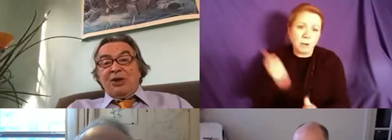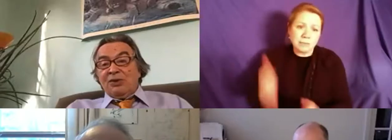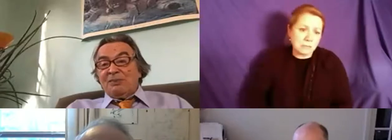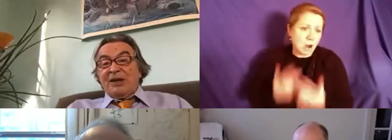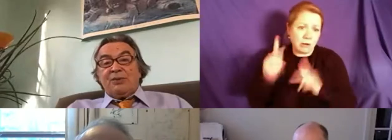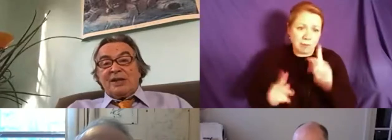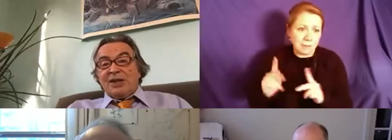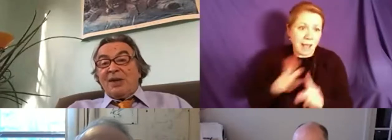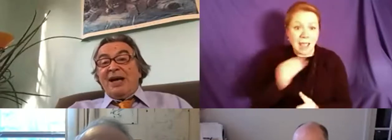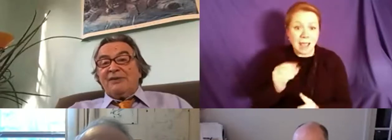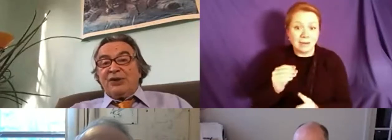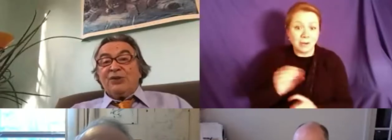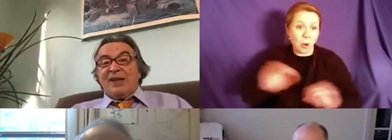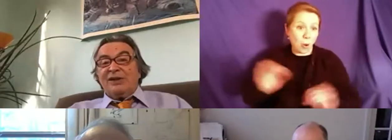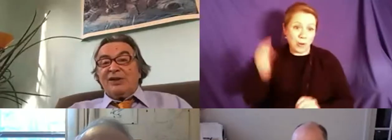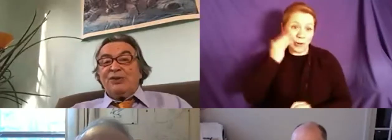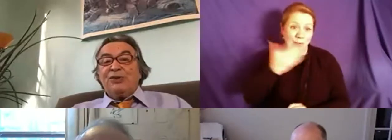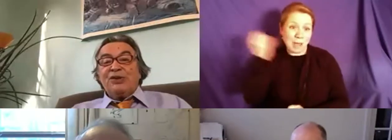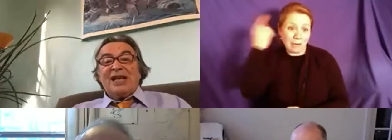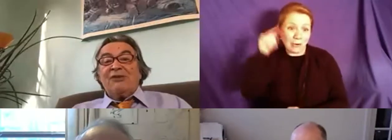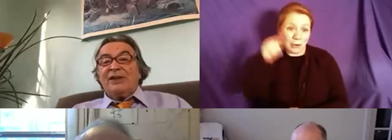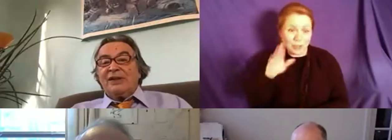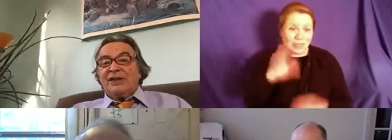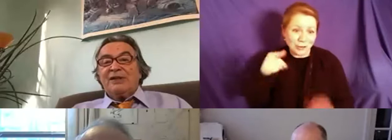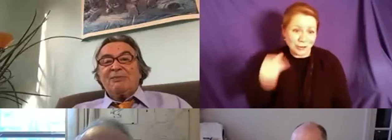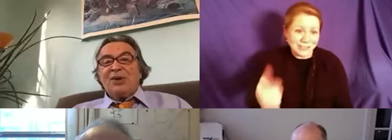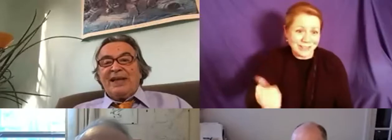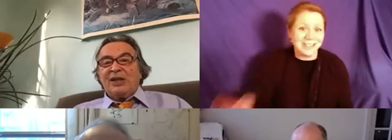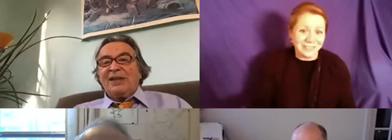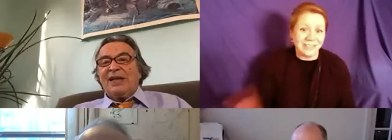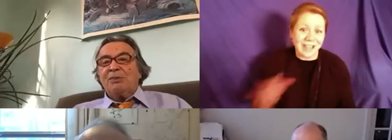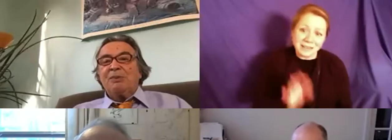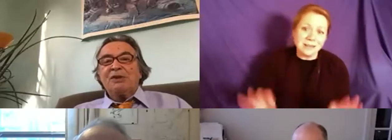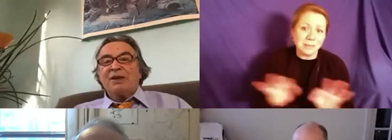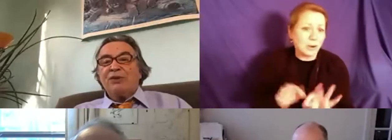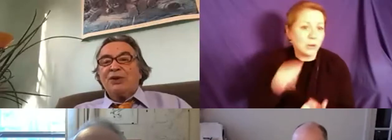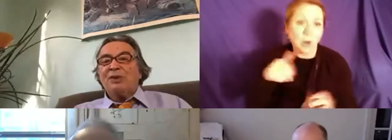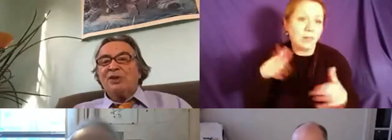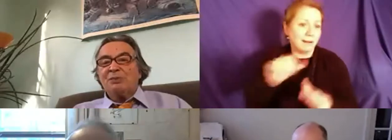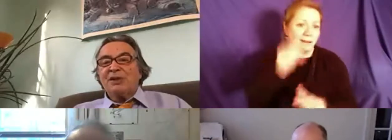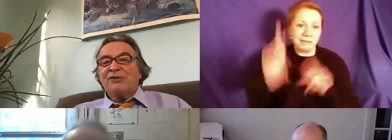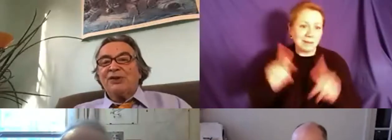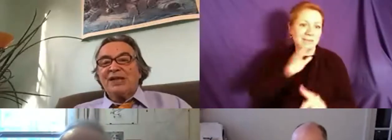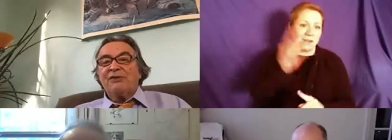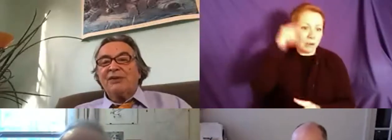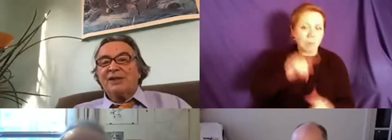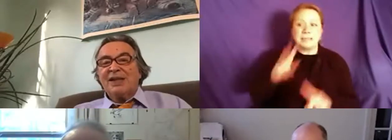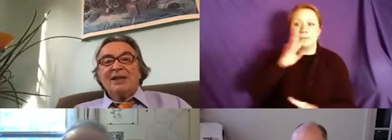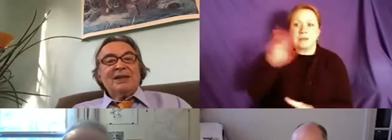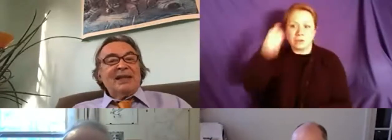nobody knows better what's going on for you than you do yourself. And it's important that you don't let other people speak for you, but you speak for